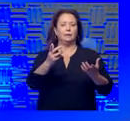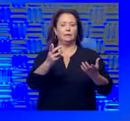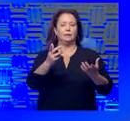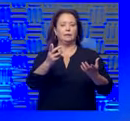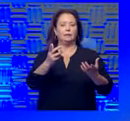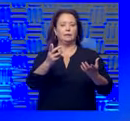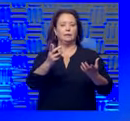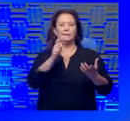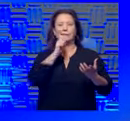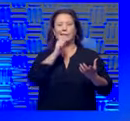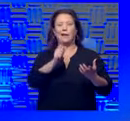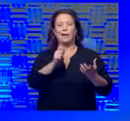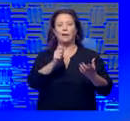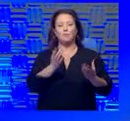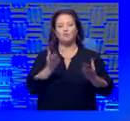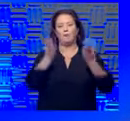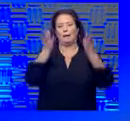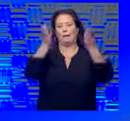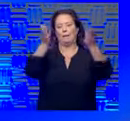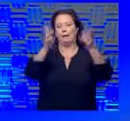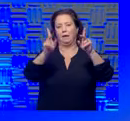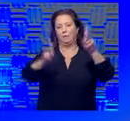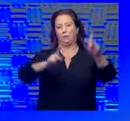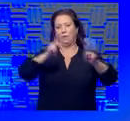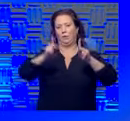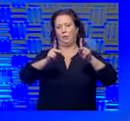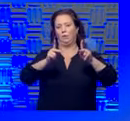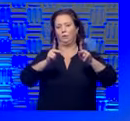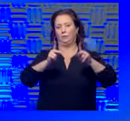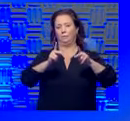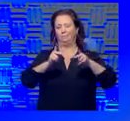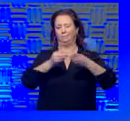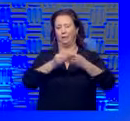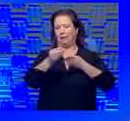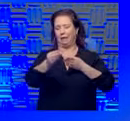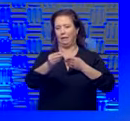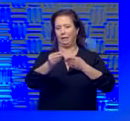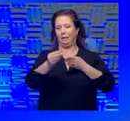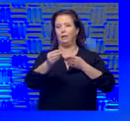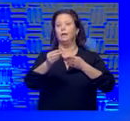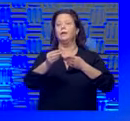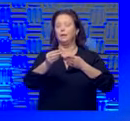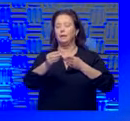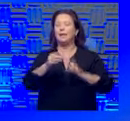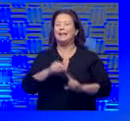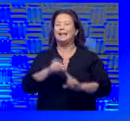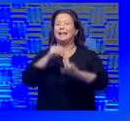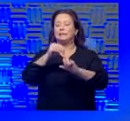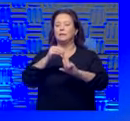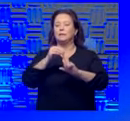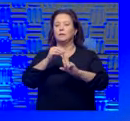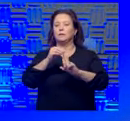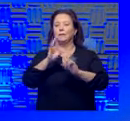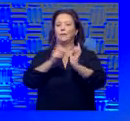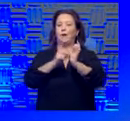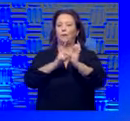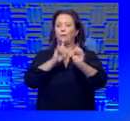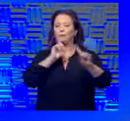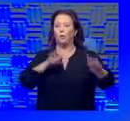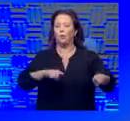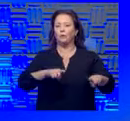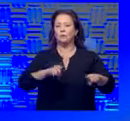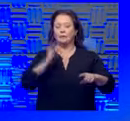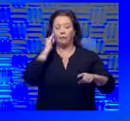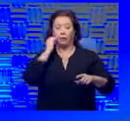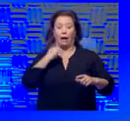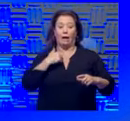not recommended to people regularly get them unless it's been prescribed by your physician for one reason or another. Say you have